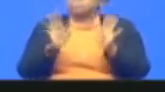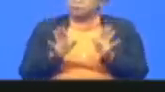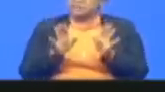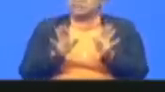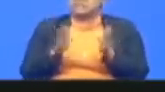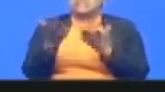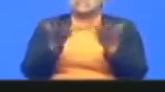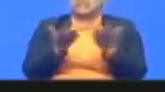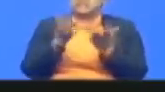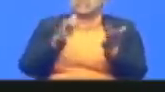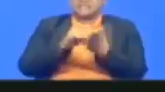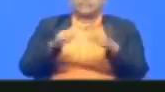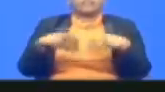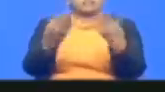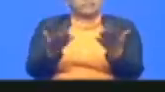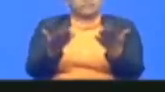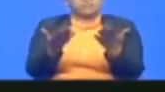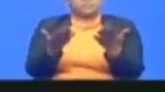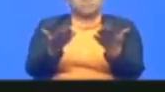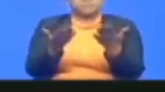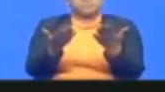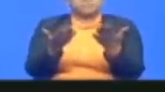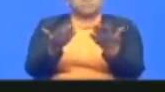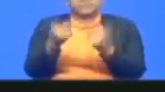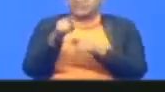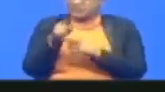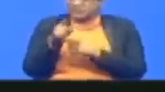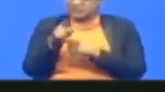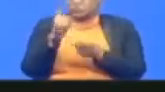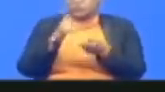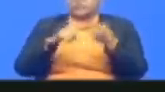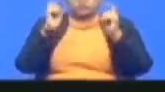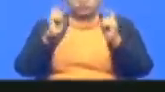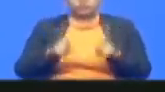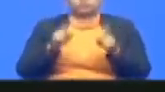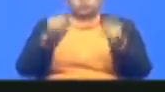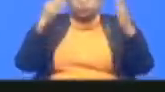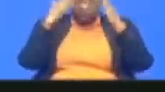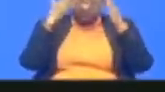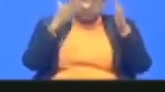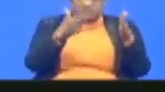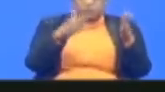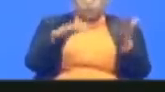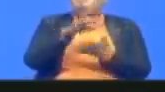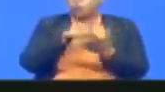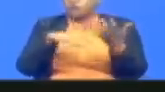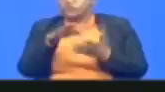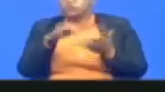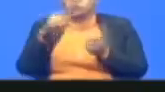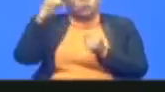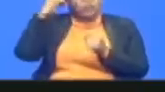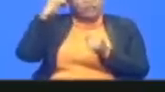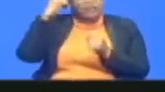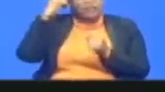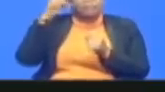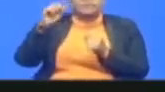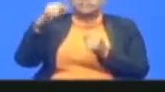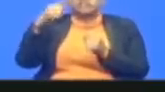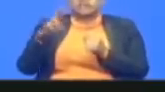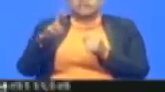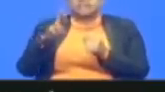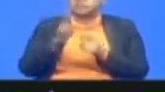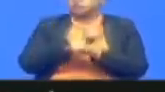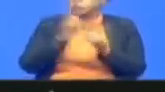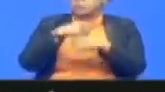is providing. That's what you must be looking at. Let's not confuse matters by saying SGR is